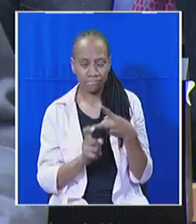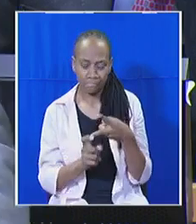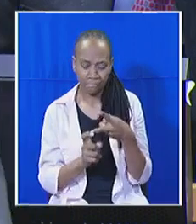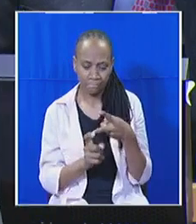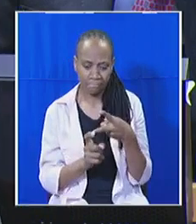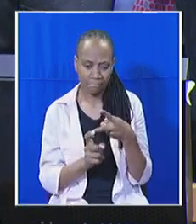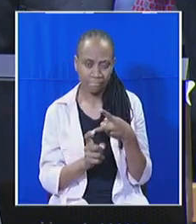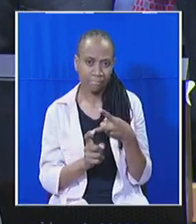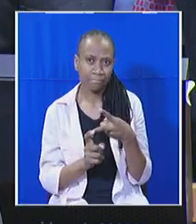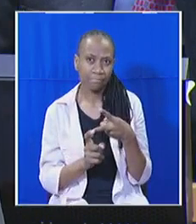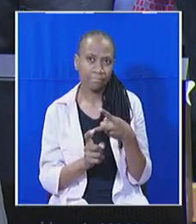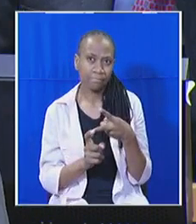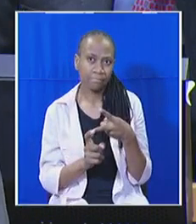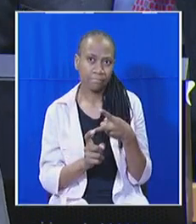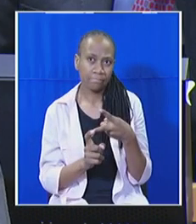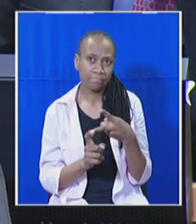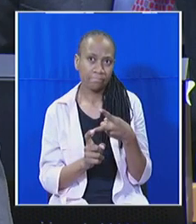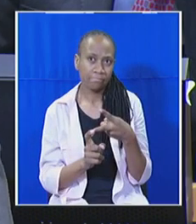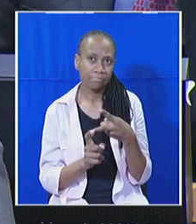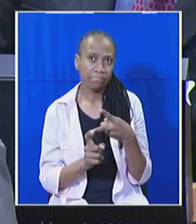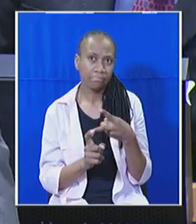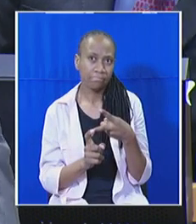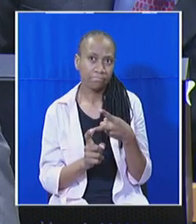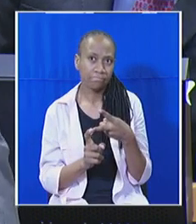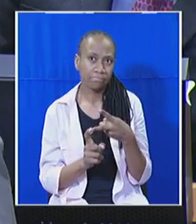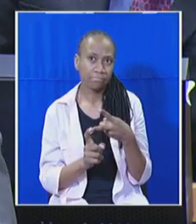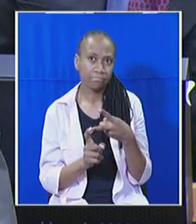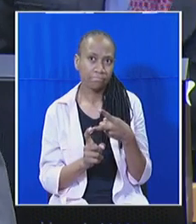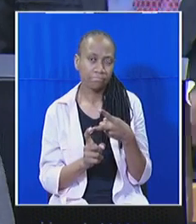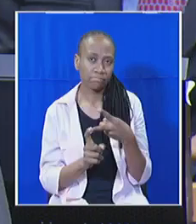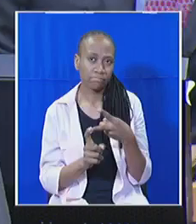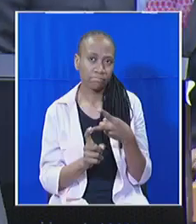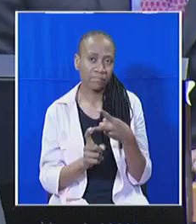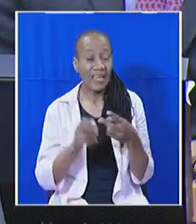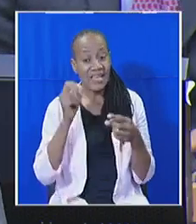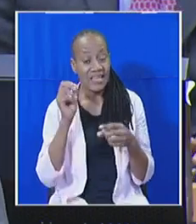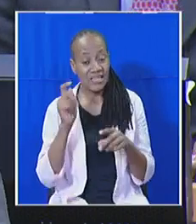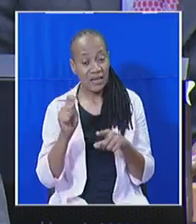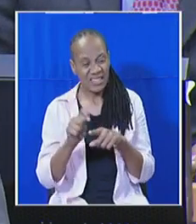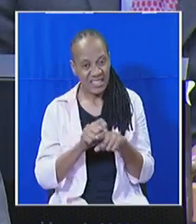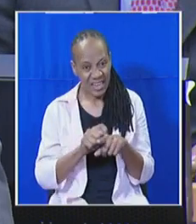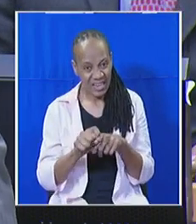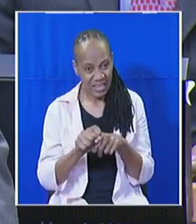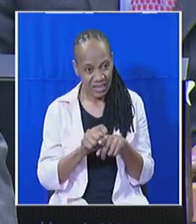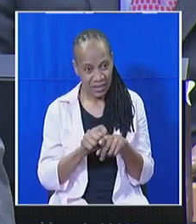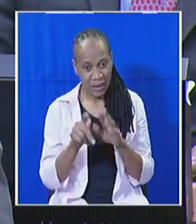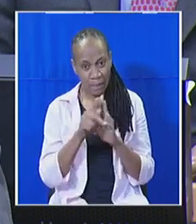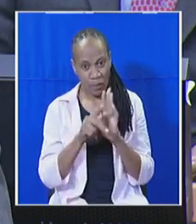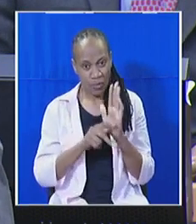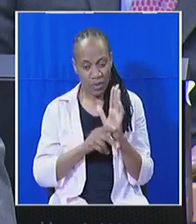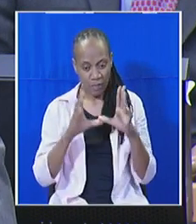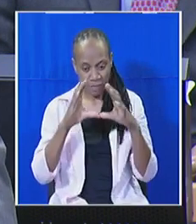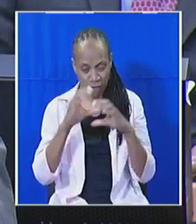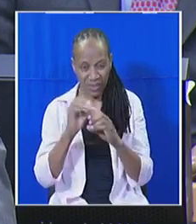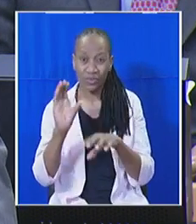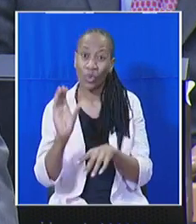Speaker, I think if he's referring, by training facilities, he's referring to nursing colleges. I